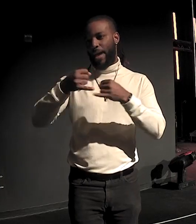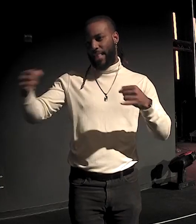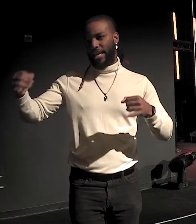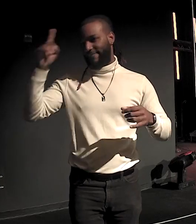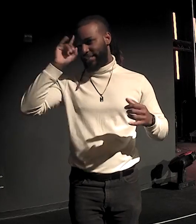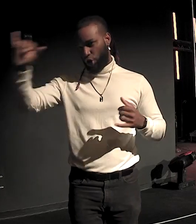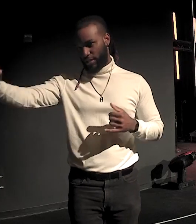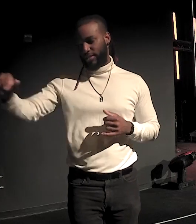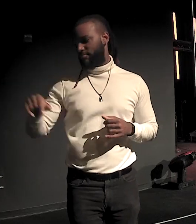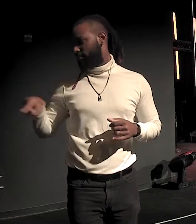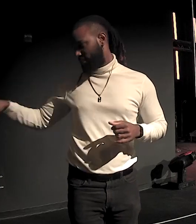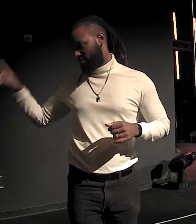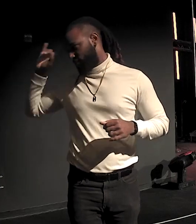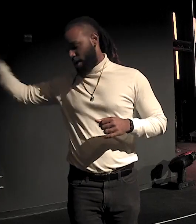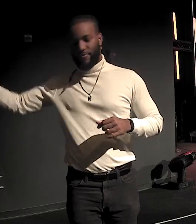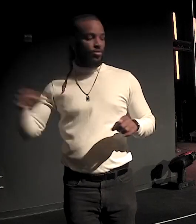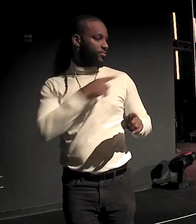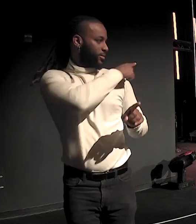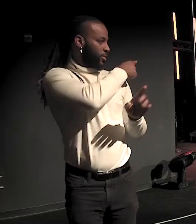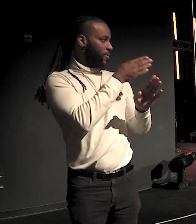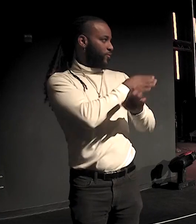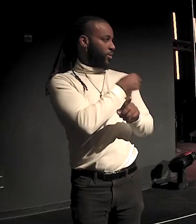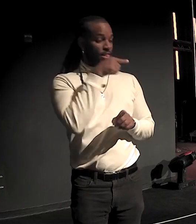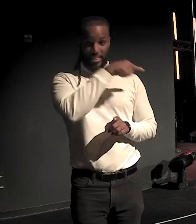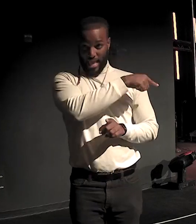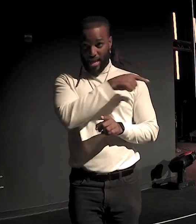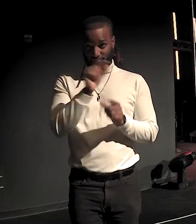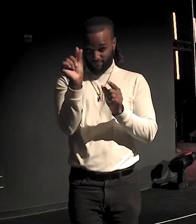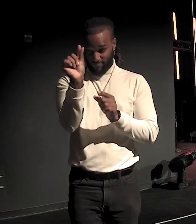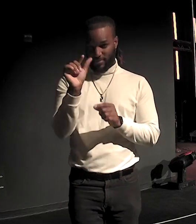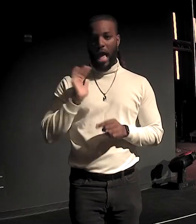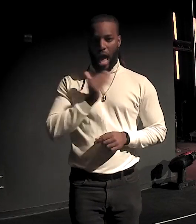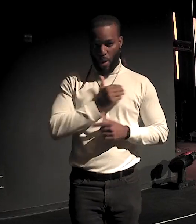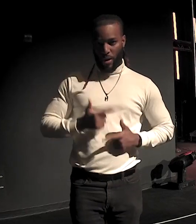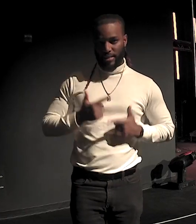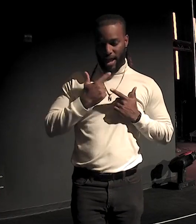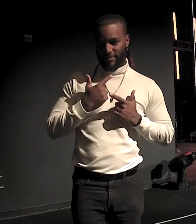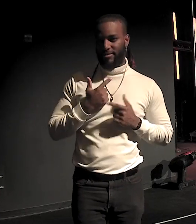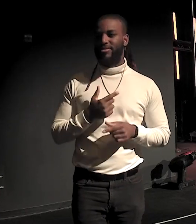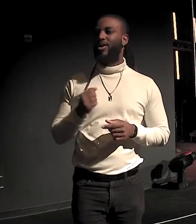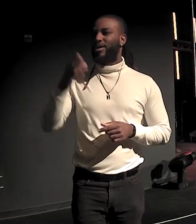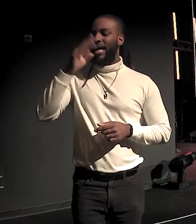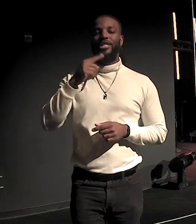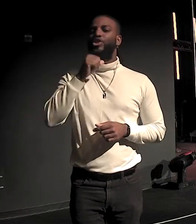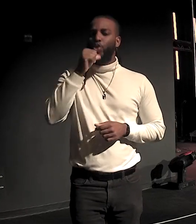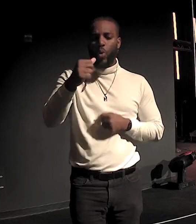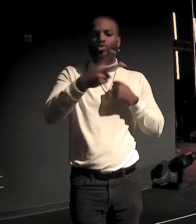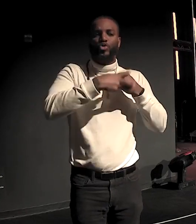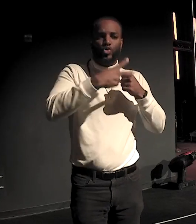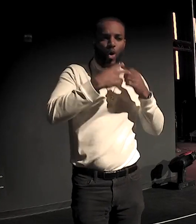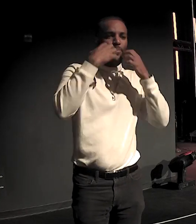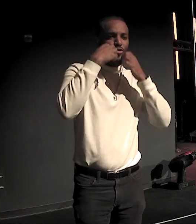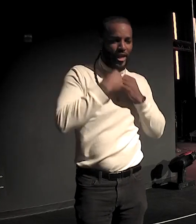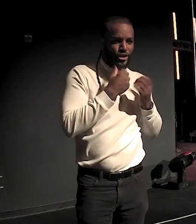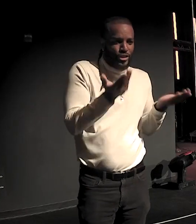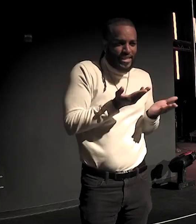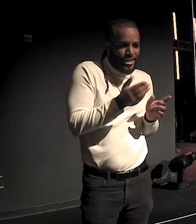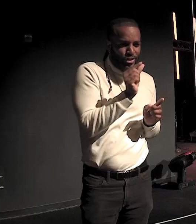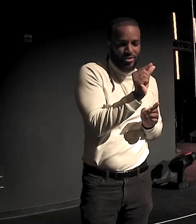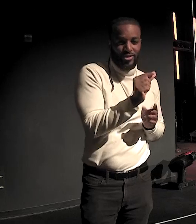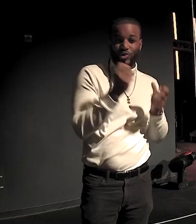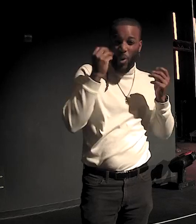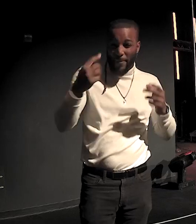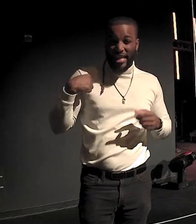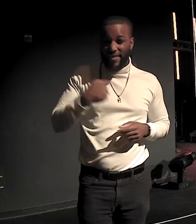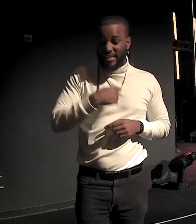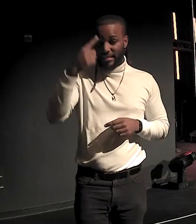of eternity. And Jesus is saying, don't store up for yourselves treasures here. So many of